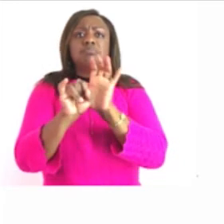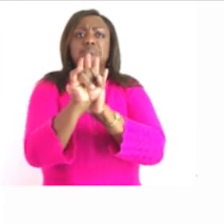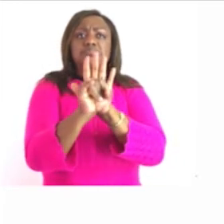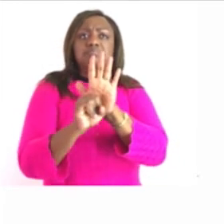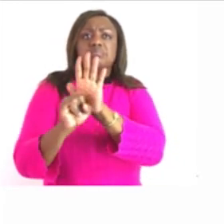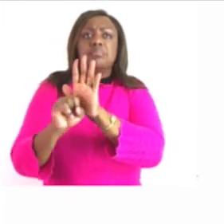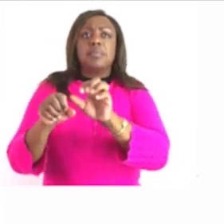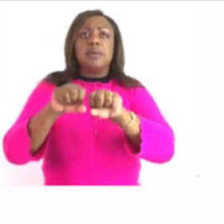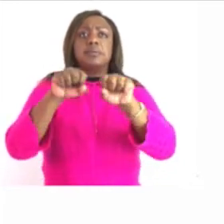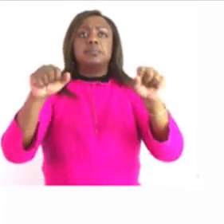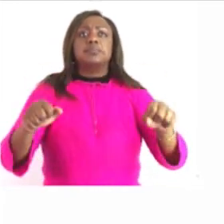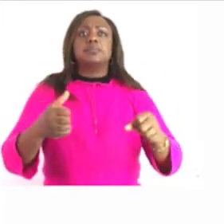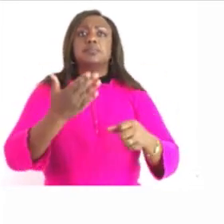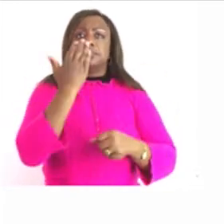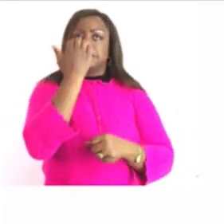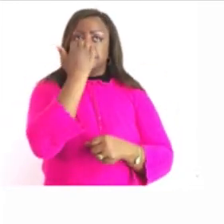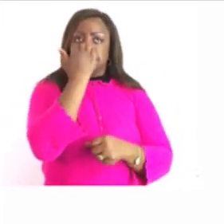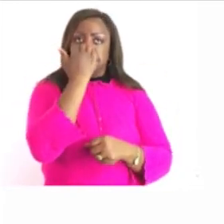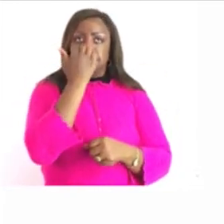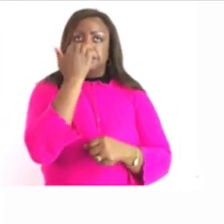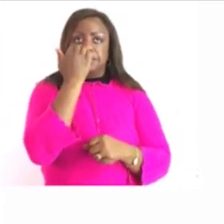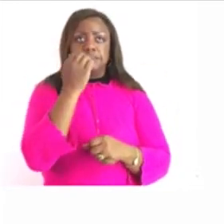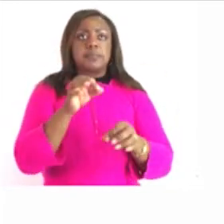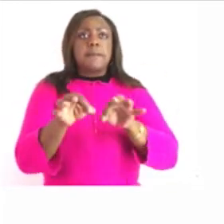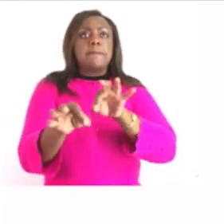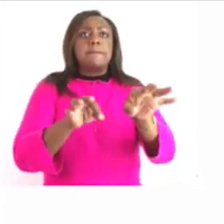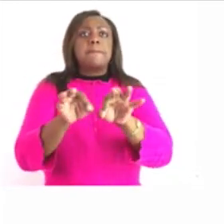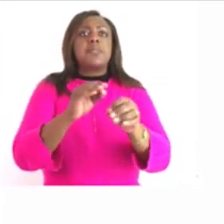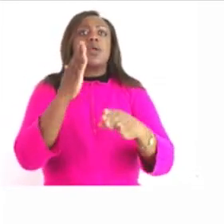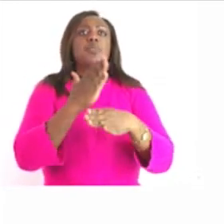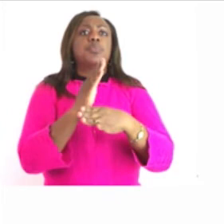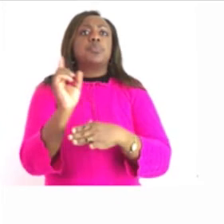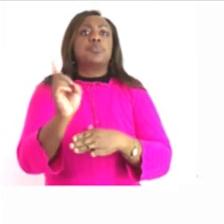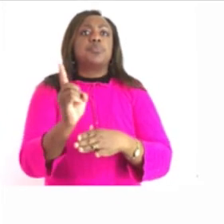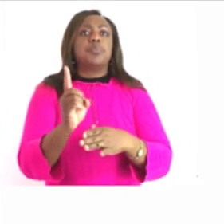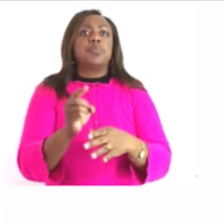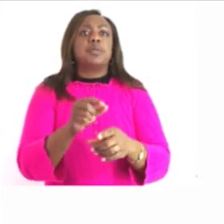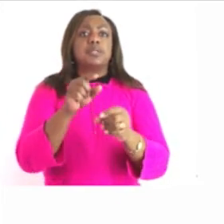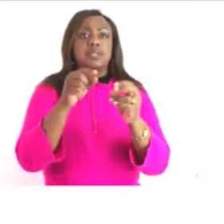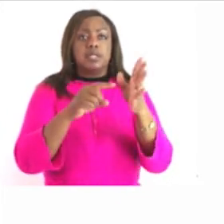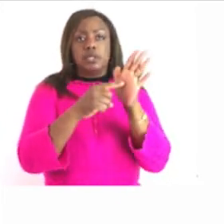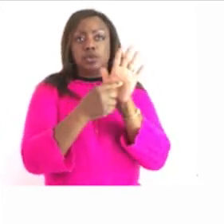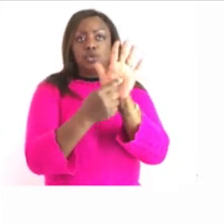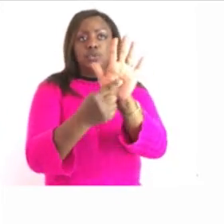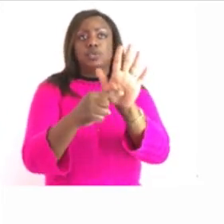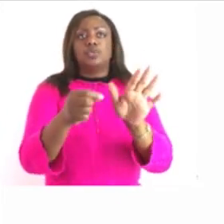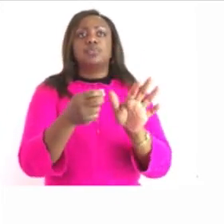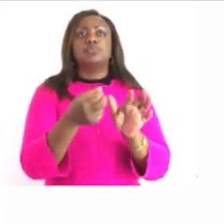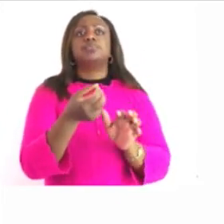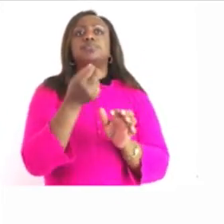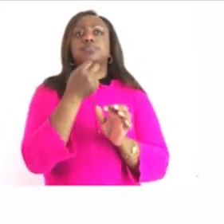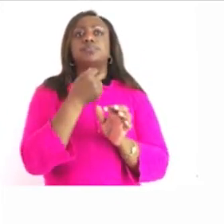system. We will also learn to describe the functions of the following parts: nasal cavity, voice box,